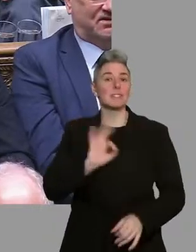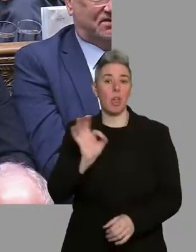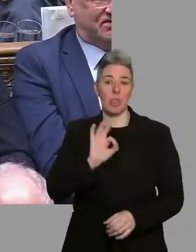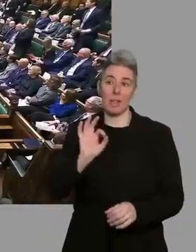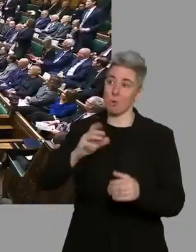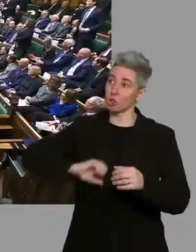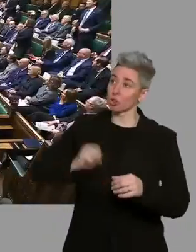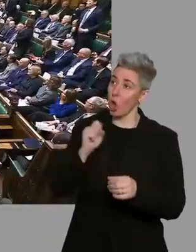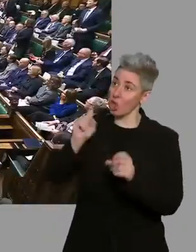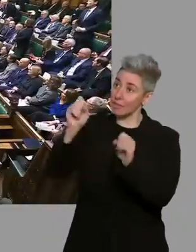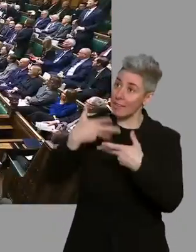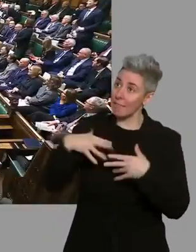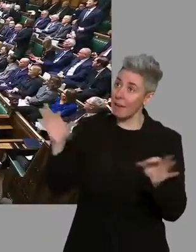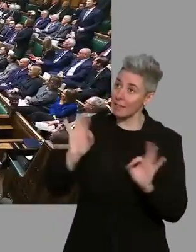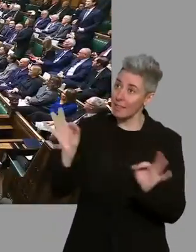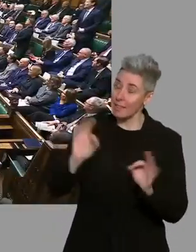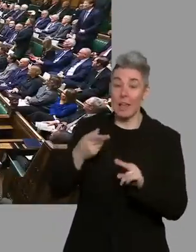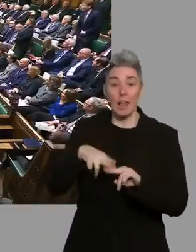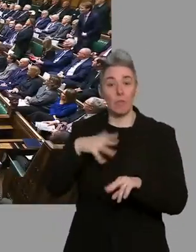Sam Rushworth.